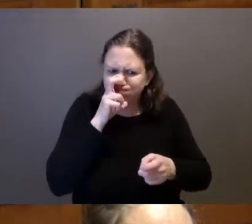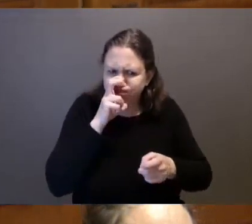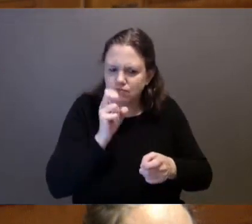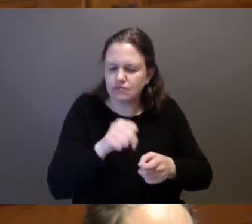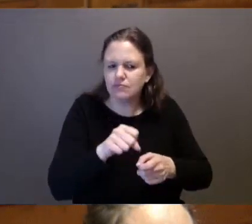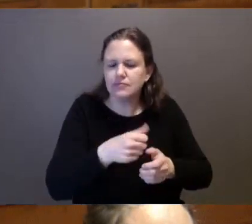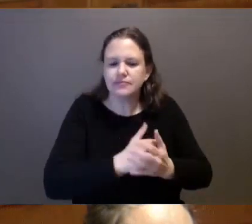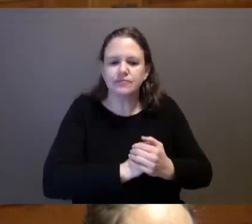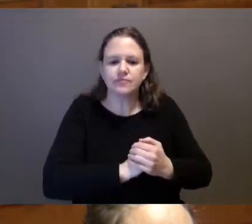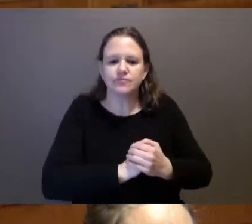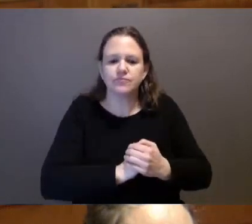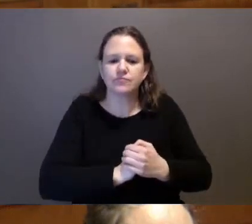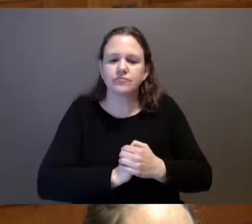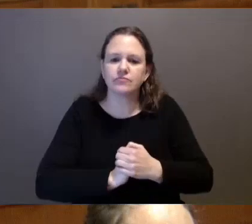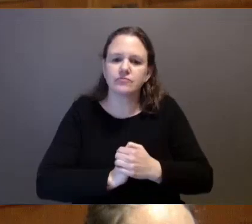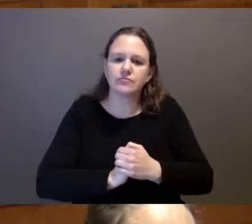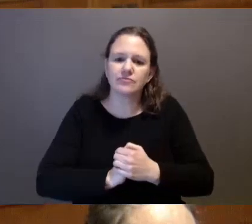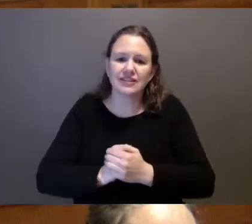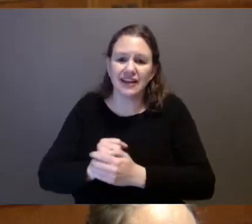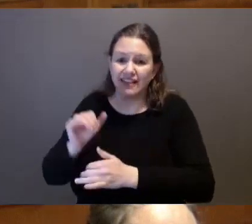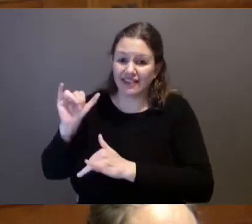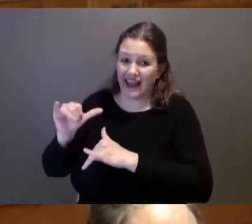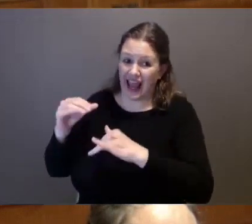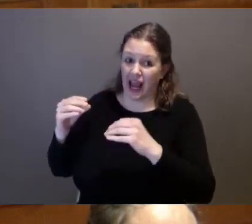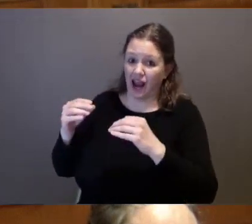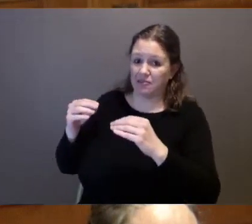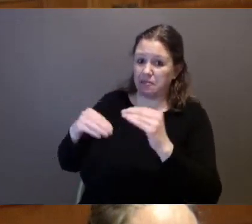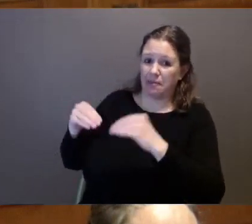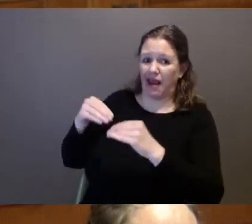is releasing effluent known to carry